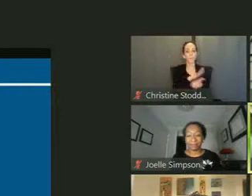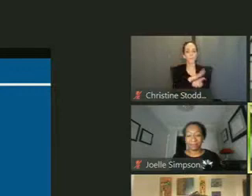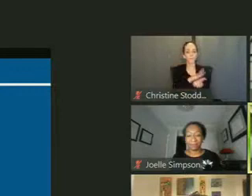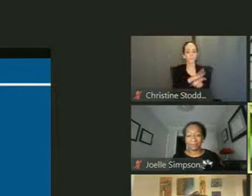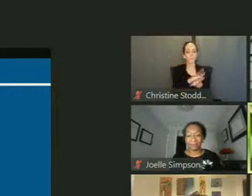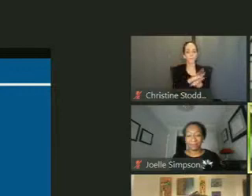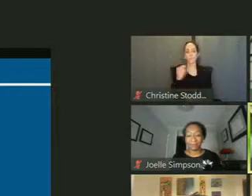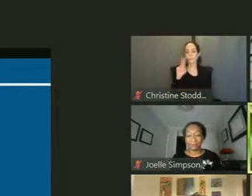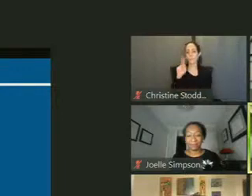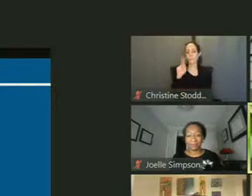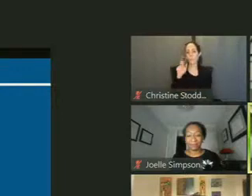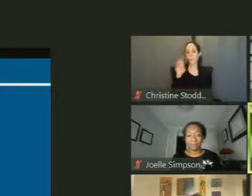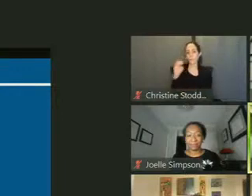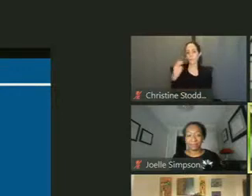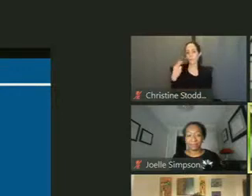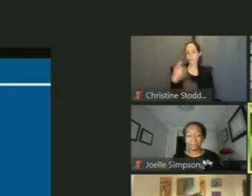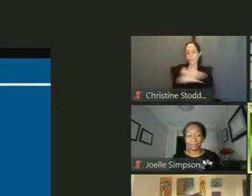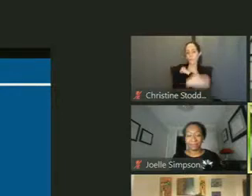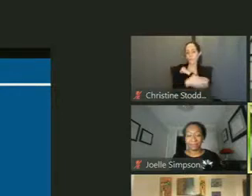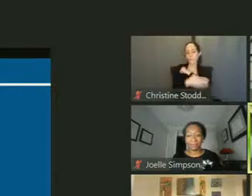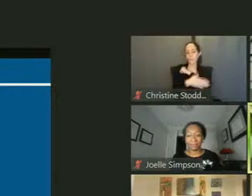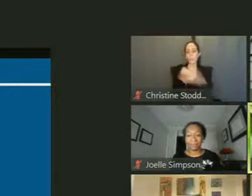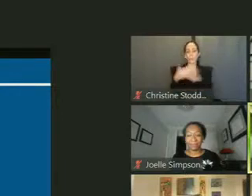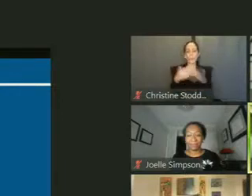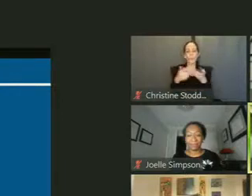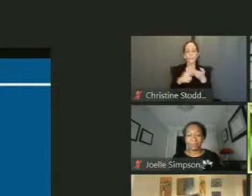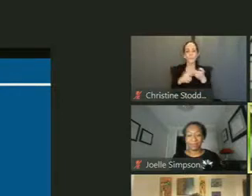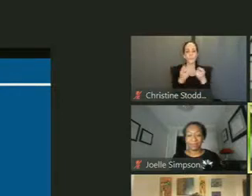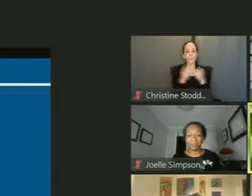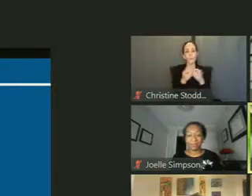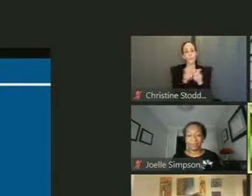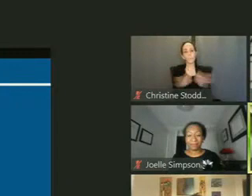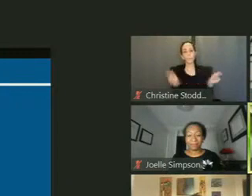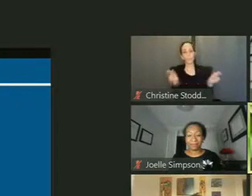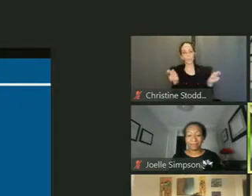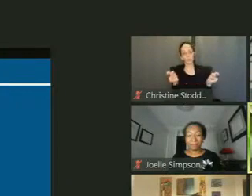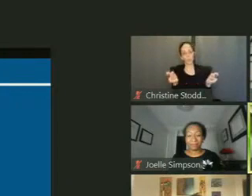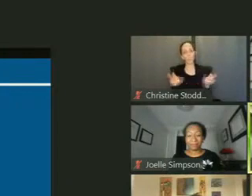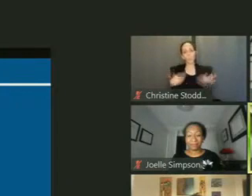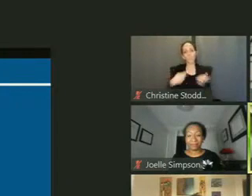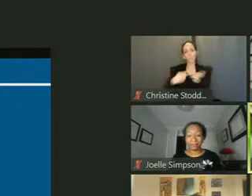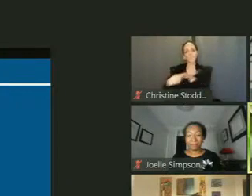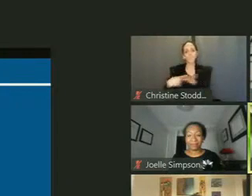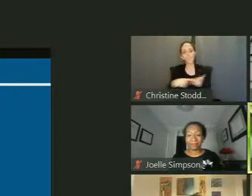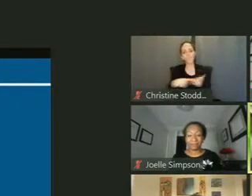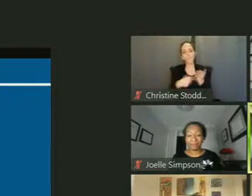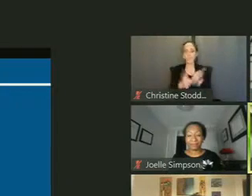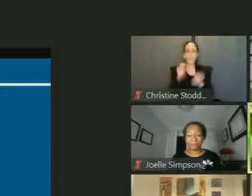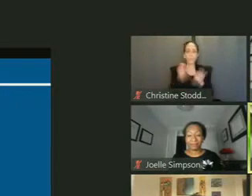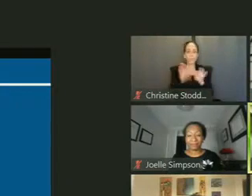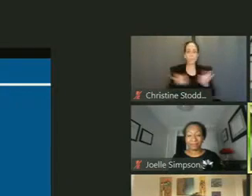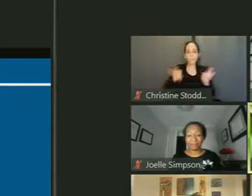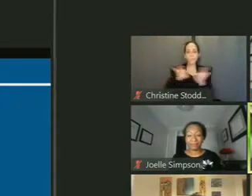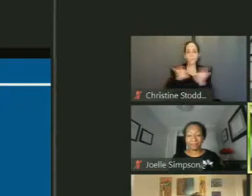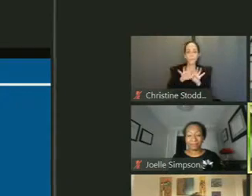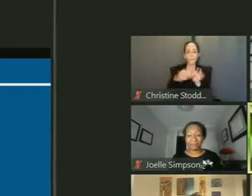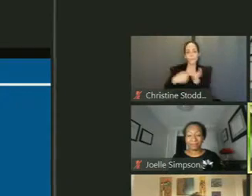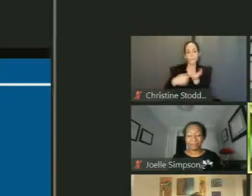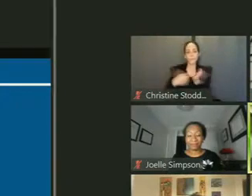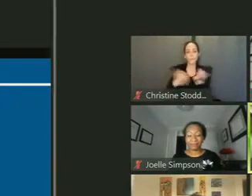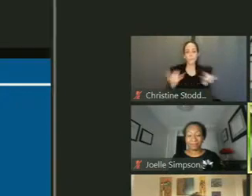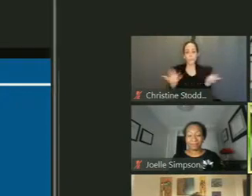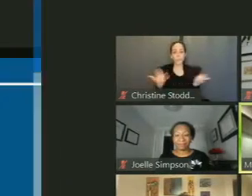welcome you to this panel conversation for communities of color about the most important topic of the time right now, COVID